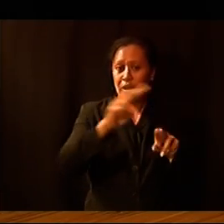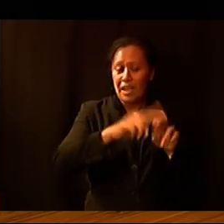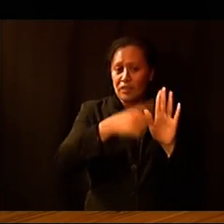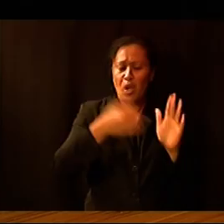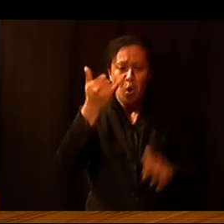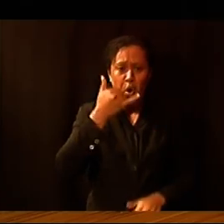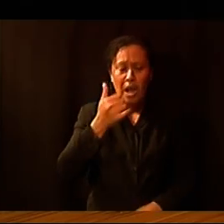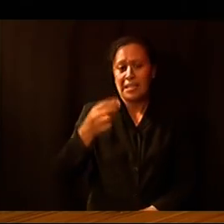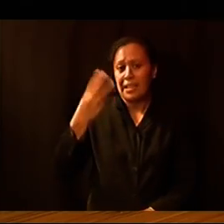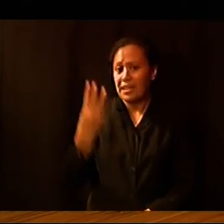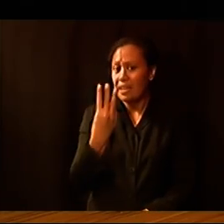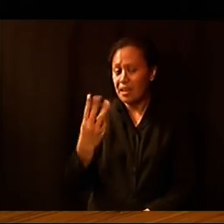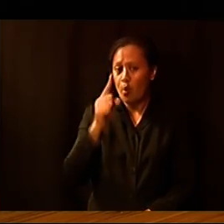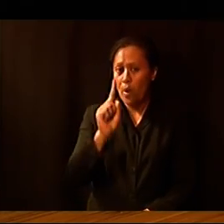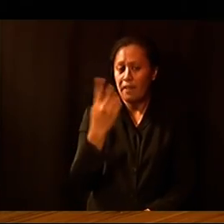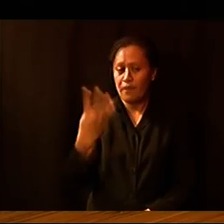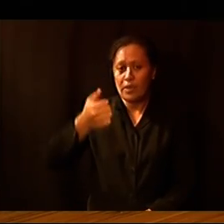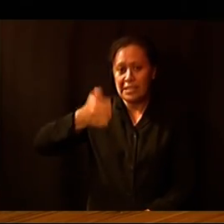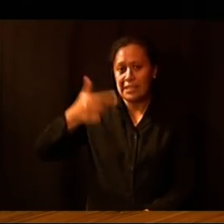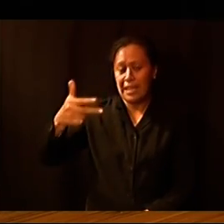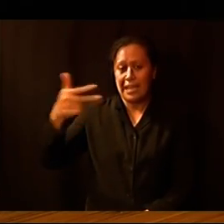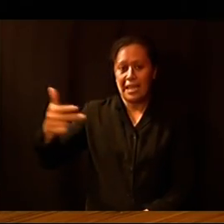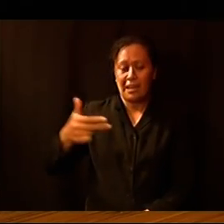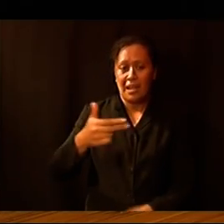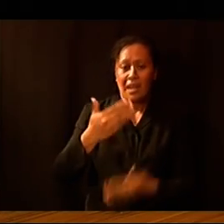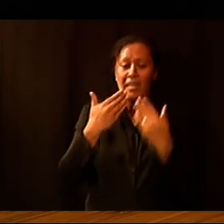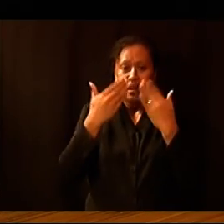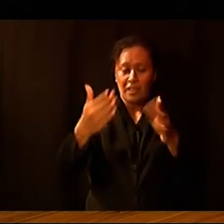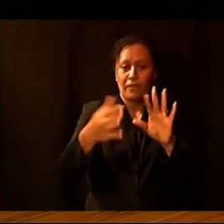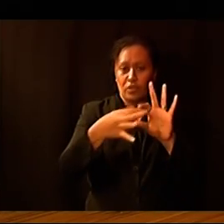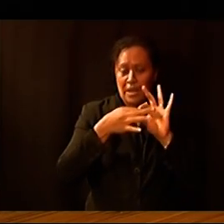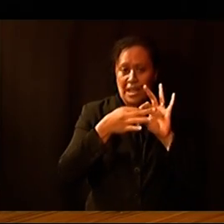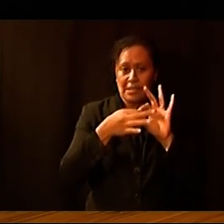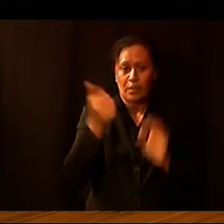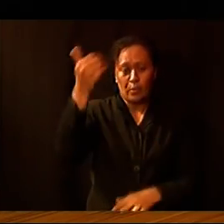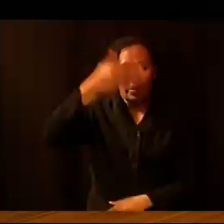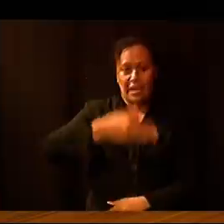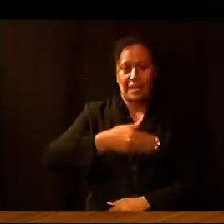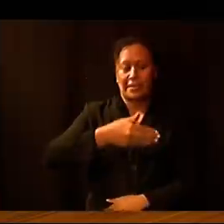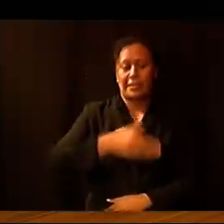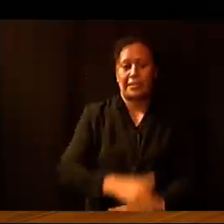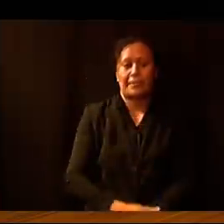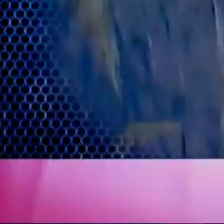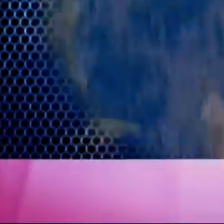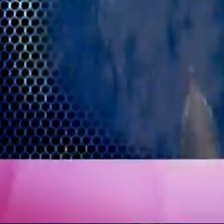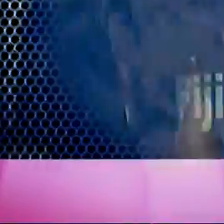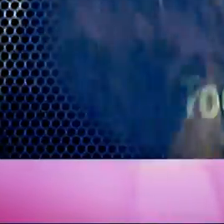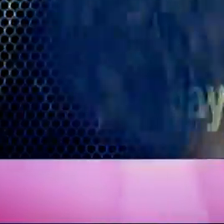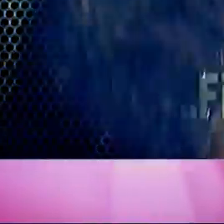fijifocustv@info.gov.fj or call us on 3314 688. Until then, thank you for joining us. Good night.